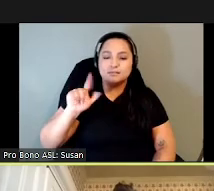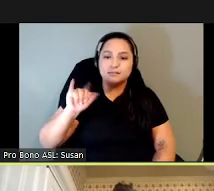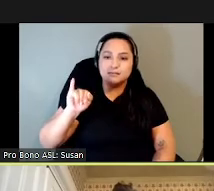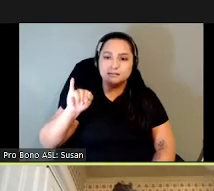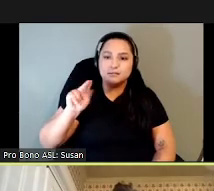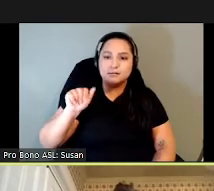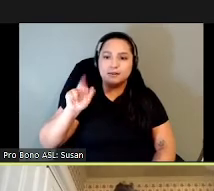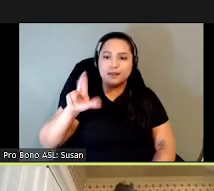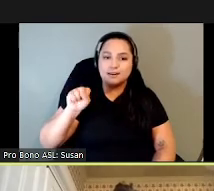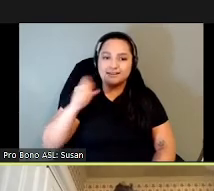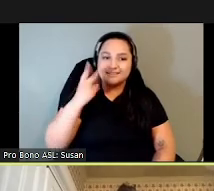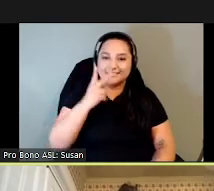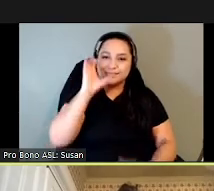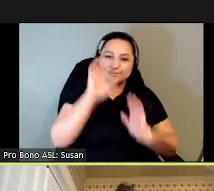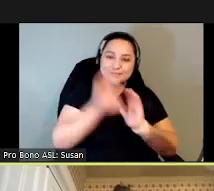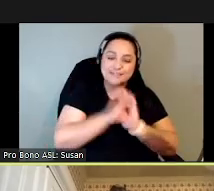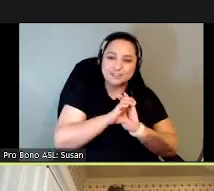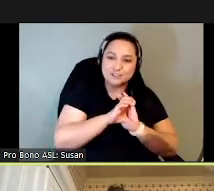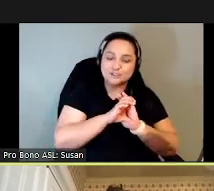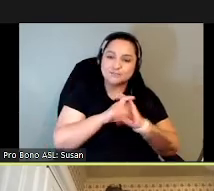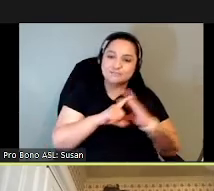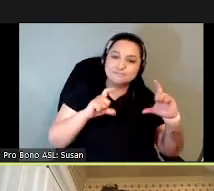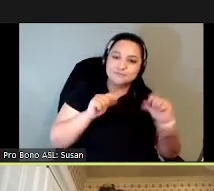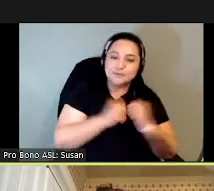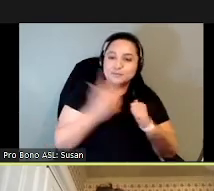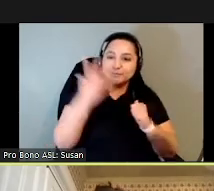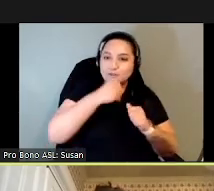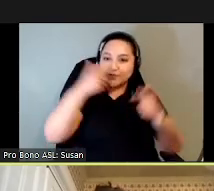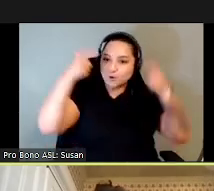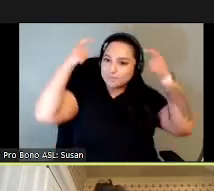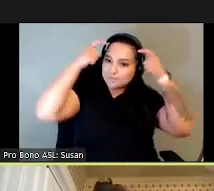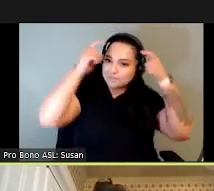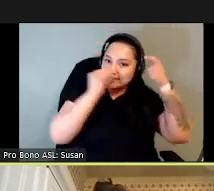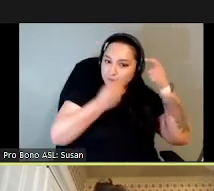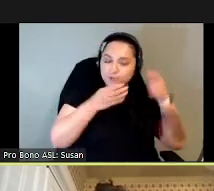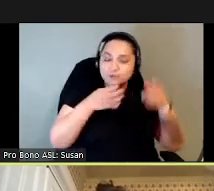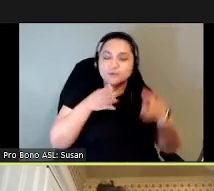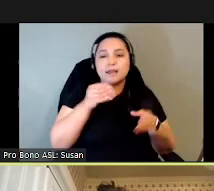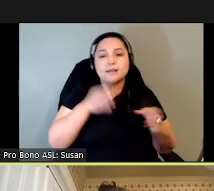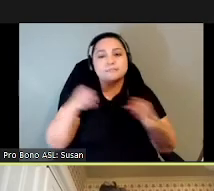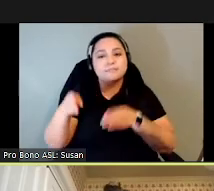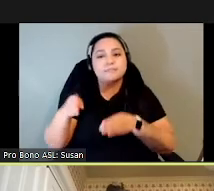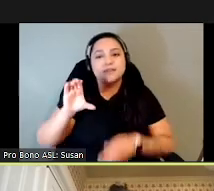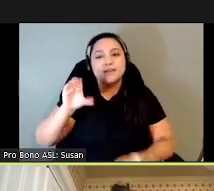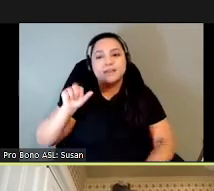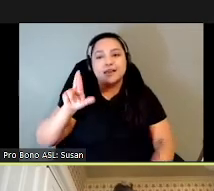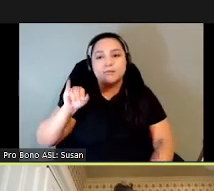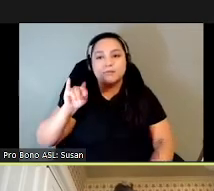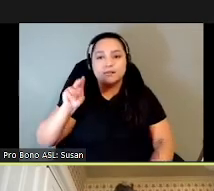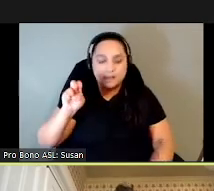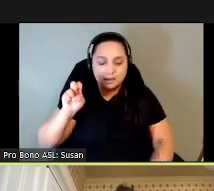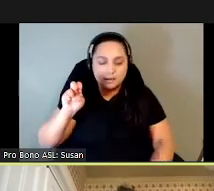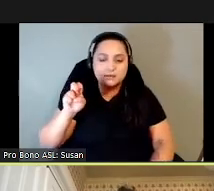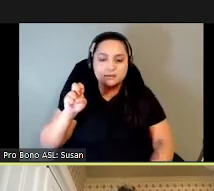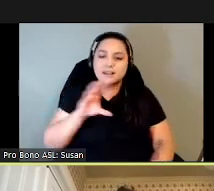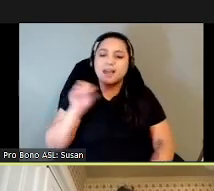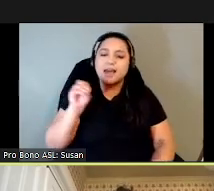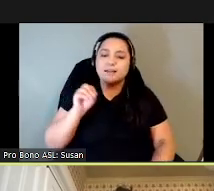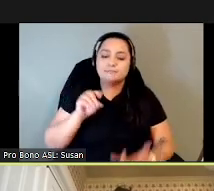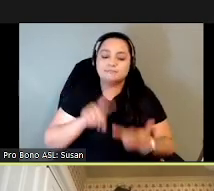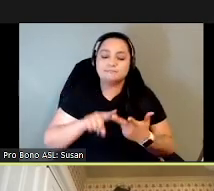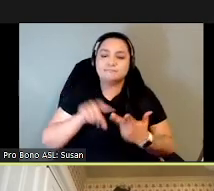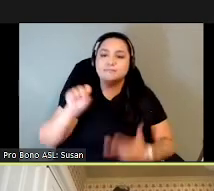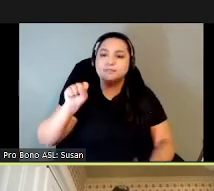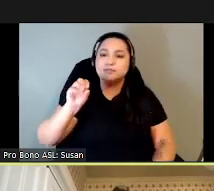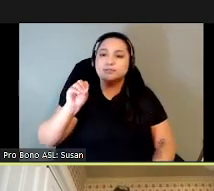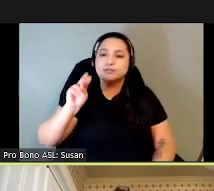floral head crown, and Caroline Woolard, and also Sonia Erika, who's not pictured, but she holds